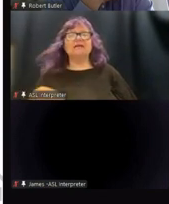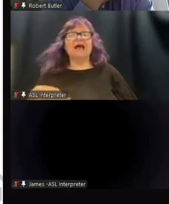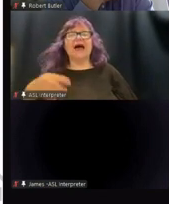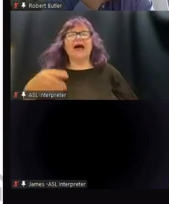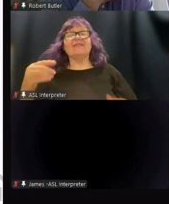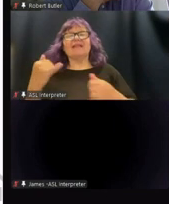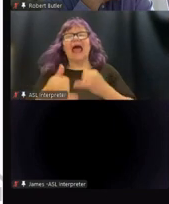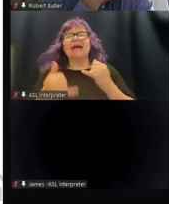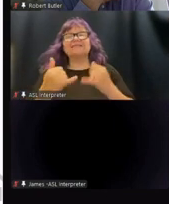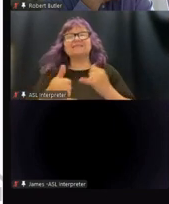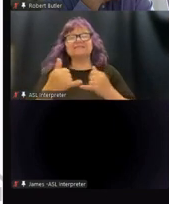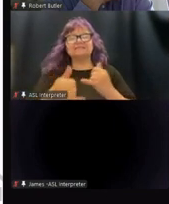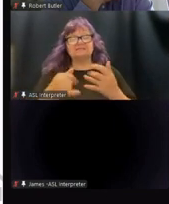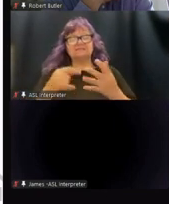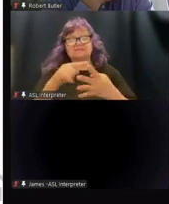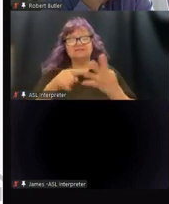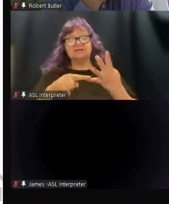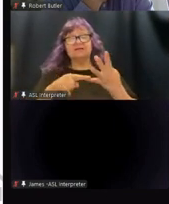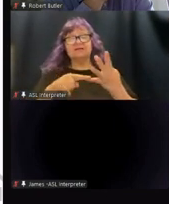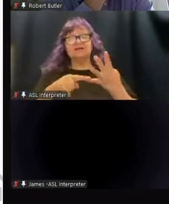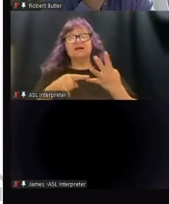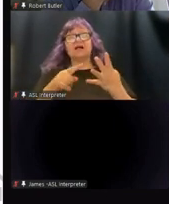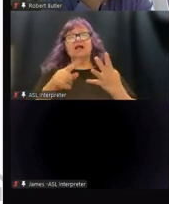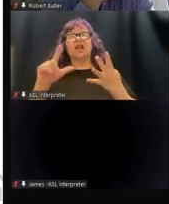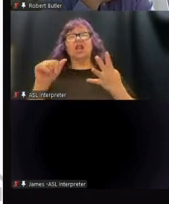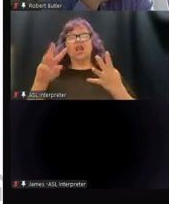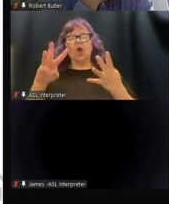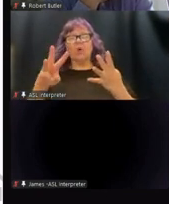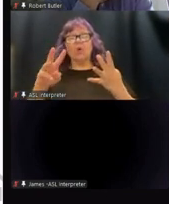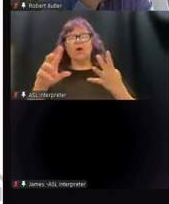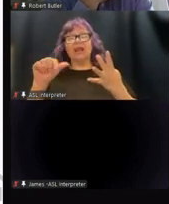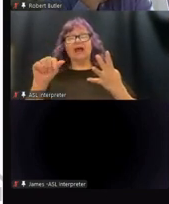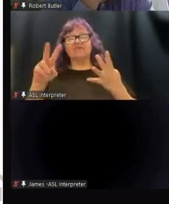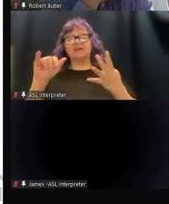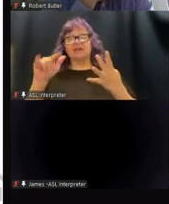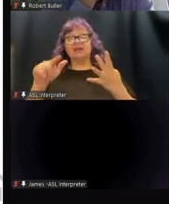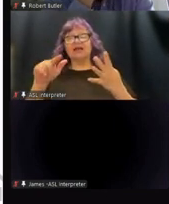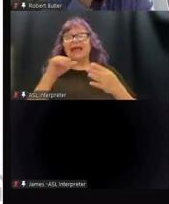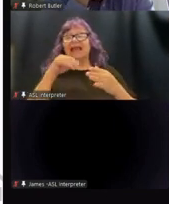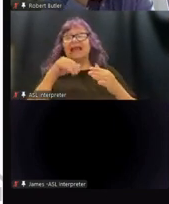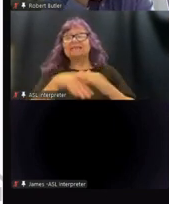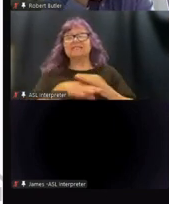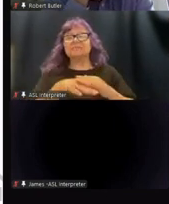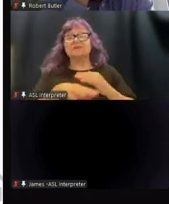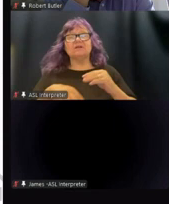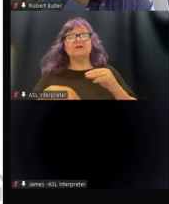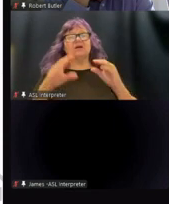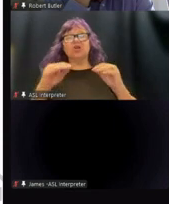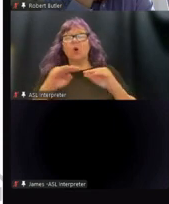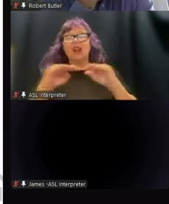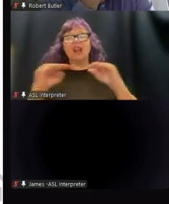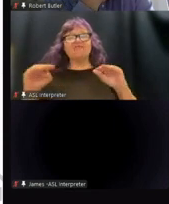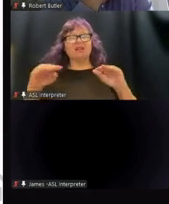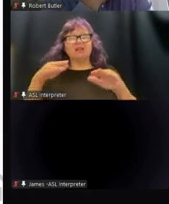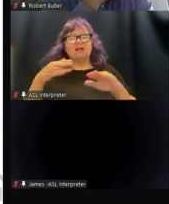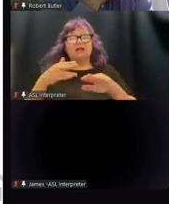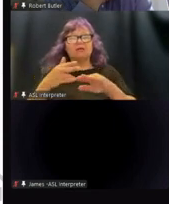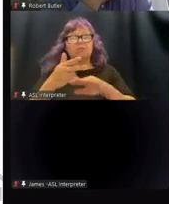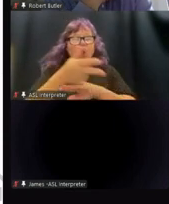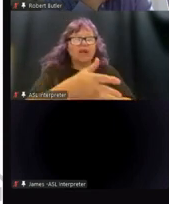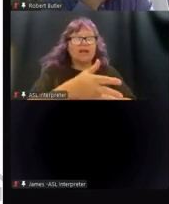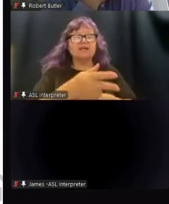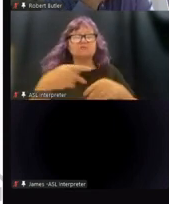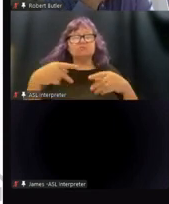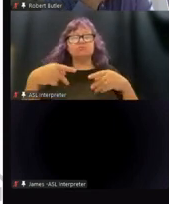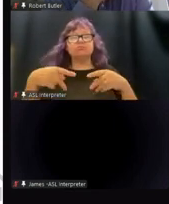least, of course, we have our low-level inaccessible platforms. No level boarding is provided here whatsoever,